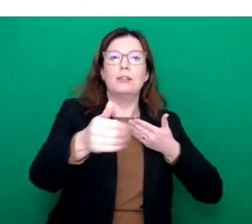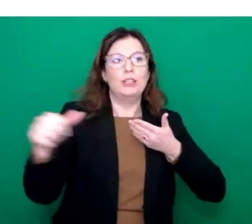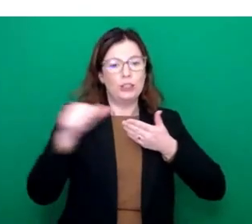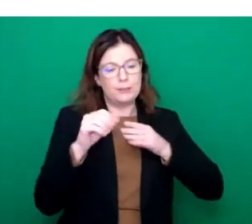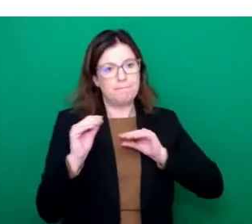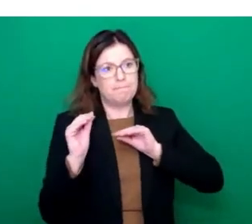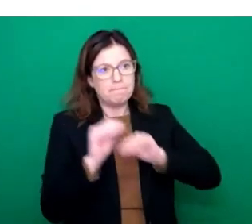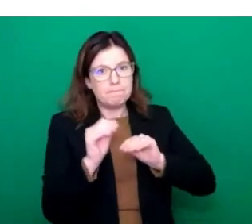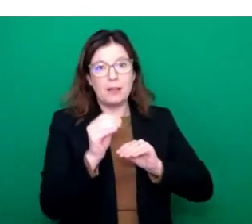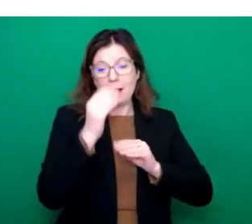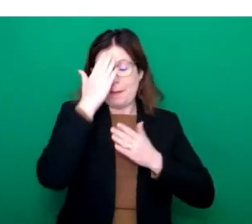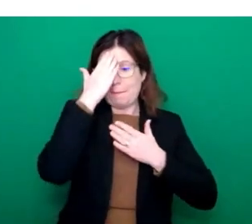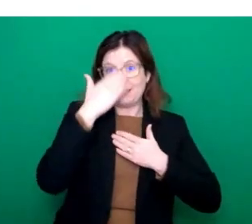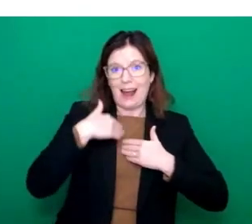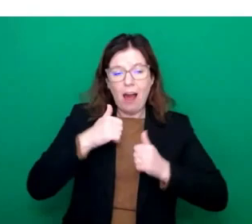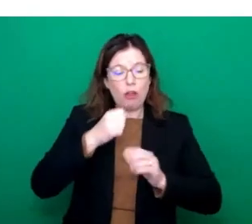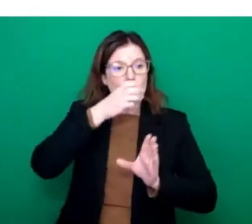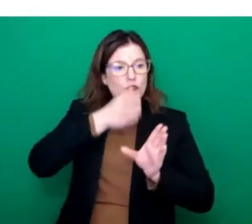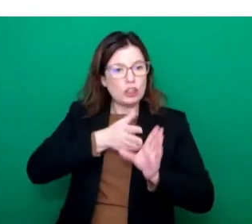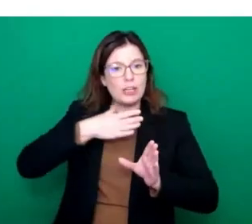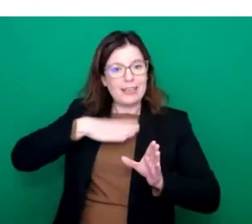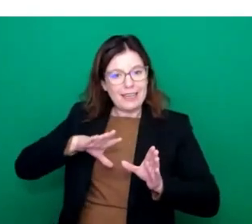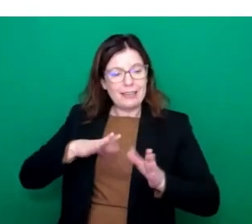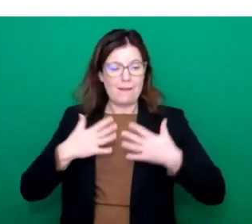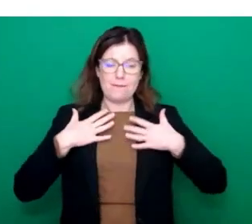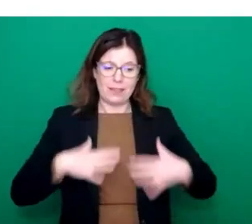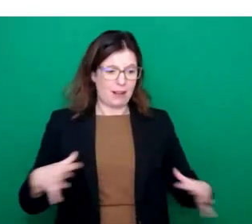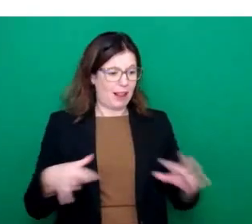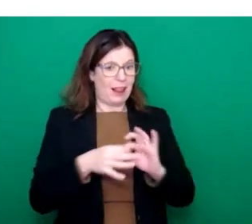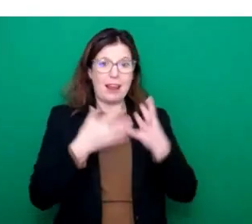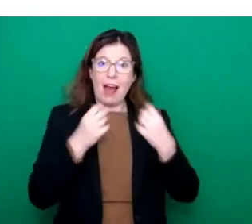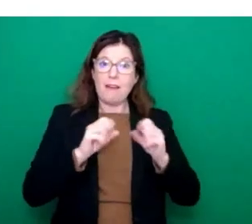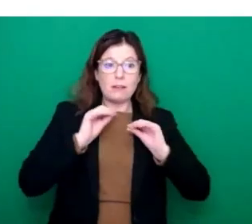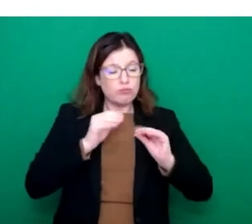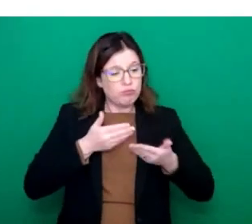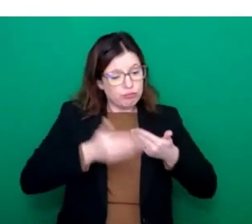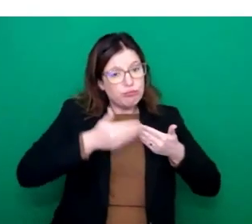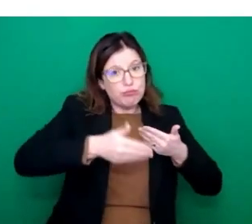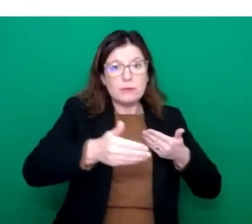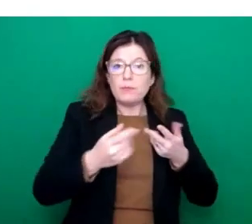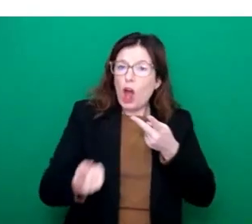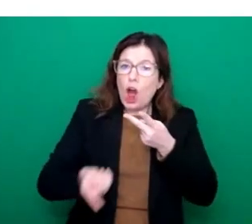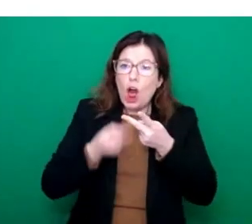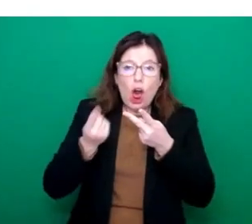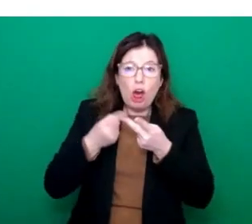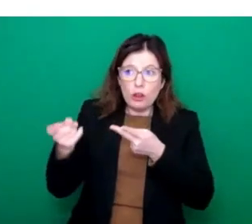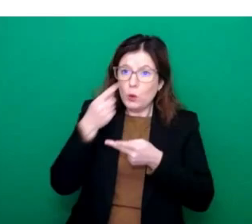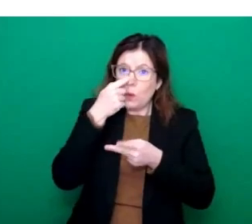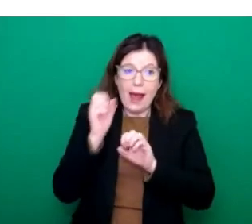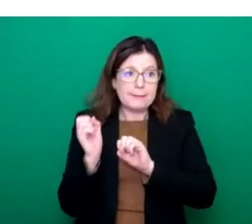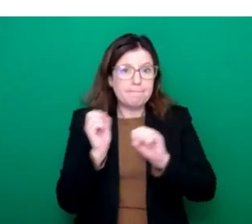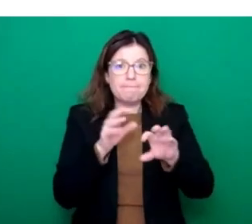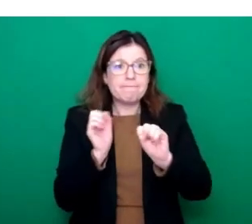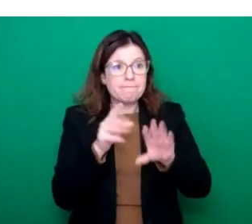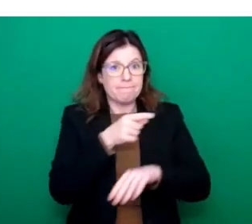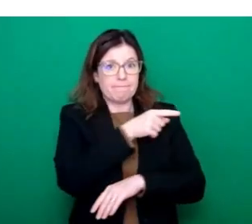of psychological needs alongside physical healthcare needs. Is there any other learnings that you would want people